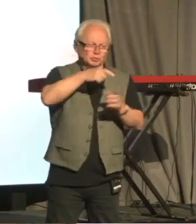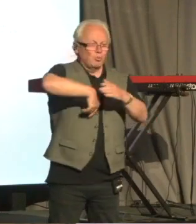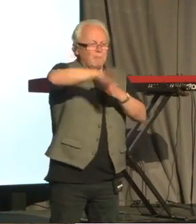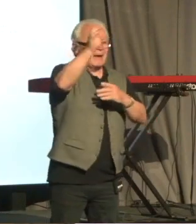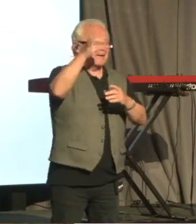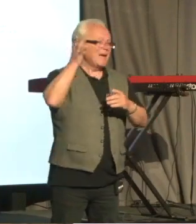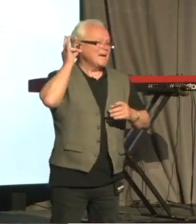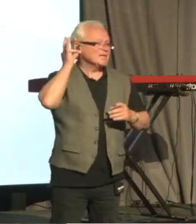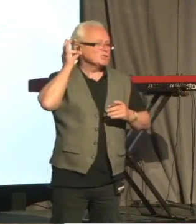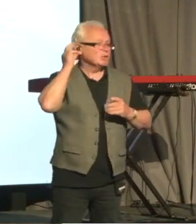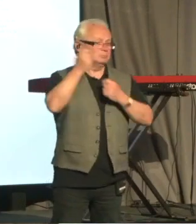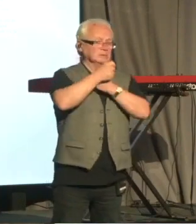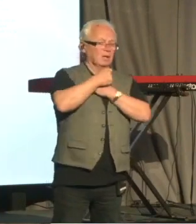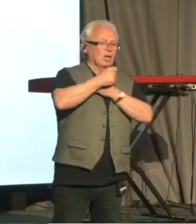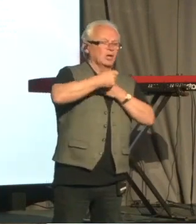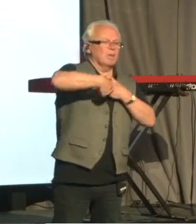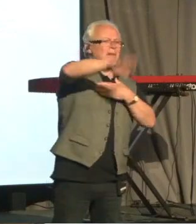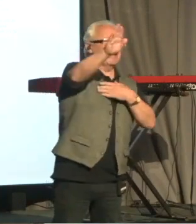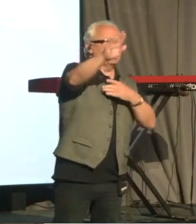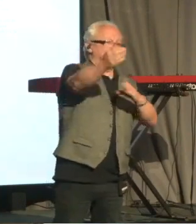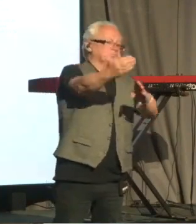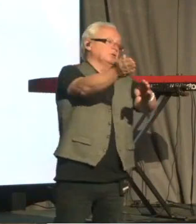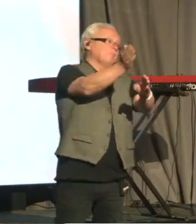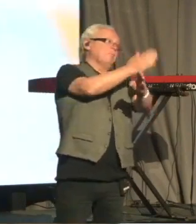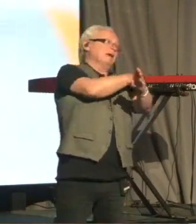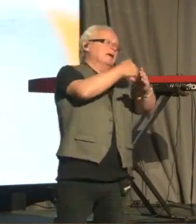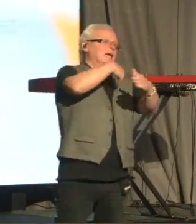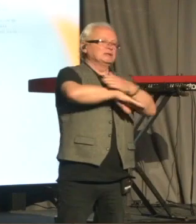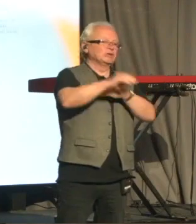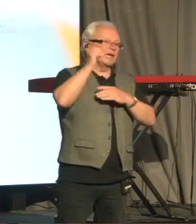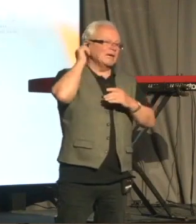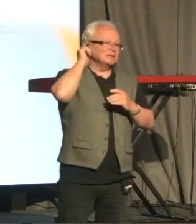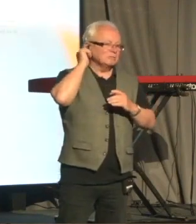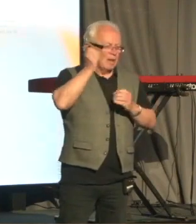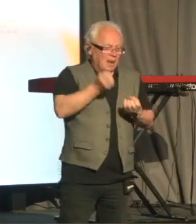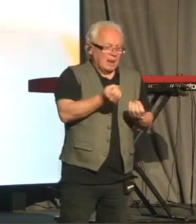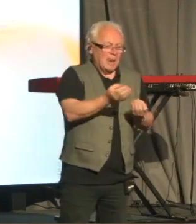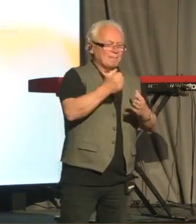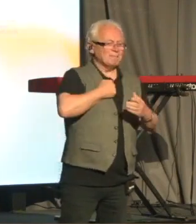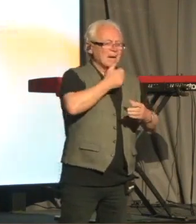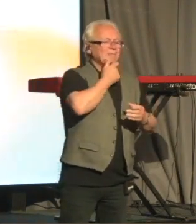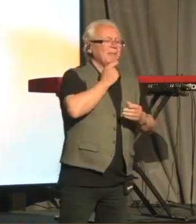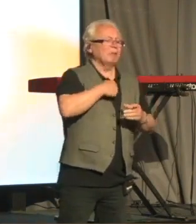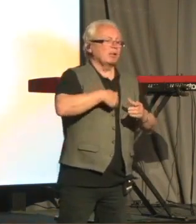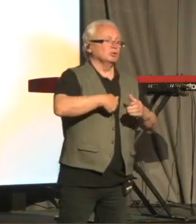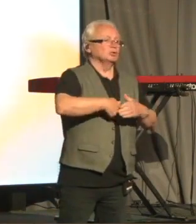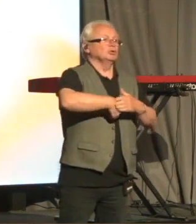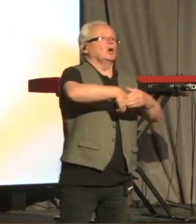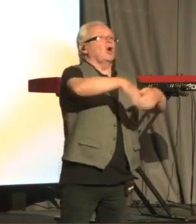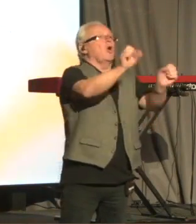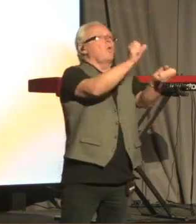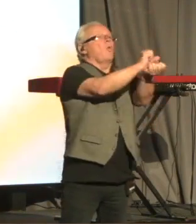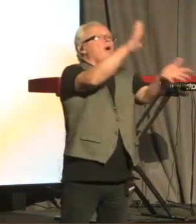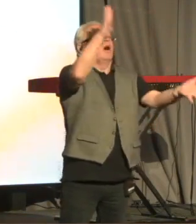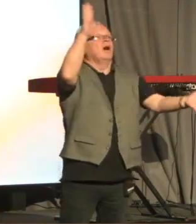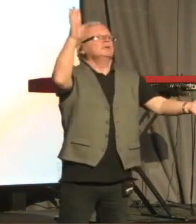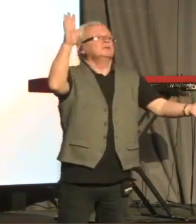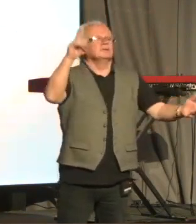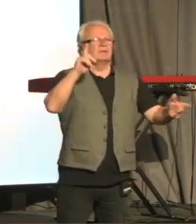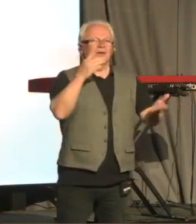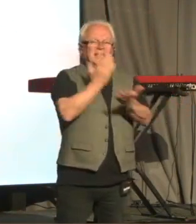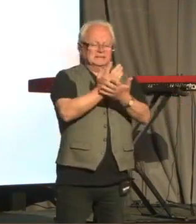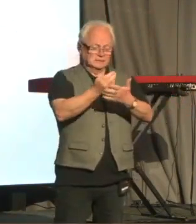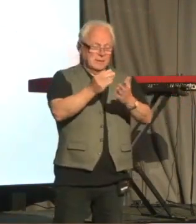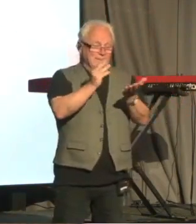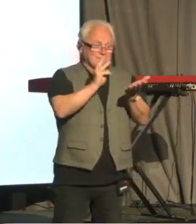Pharaoh to let my people go." And we know this story. There's this internal battle that goes on in Moses. He's